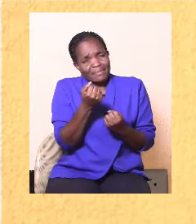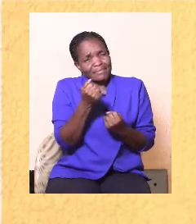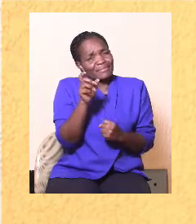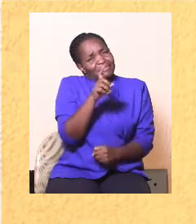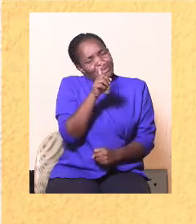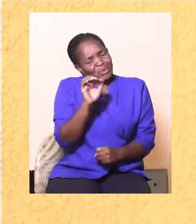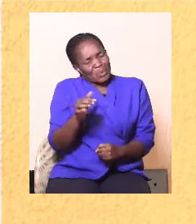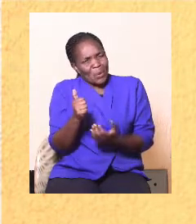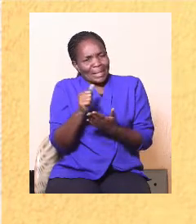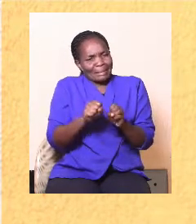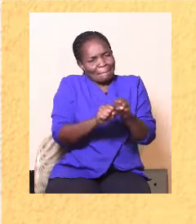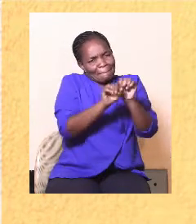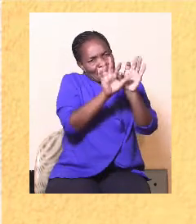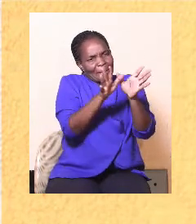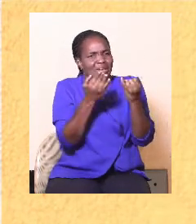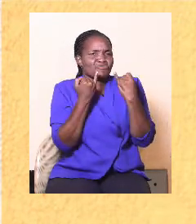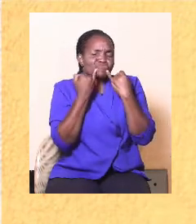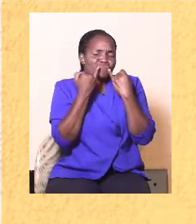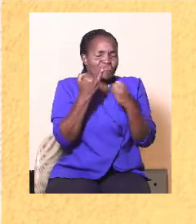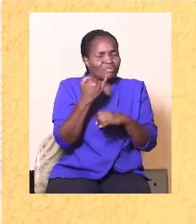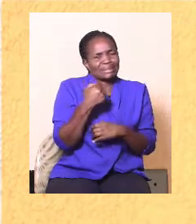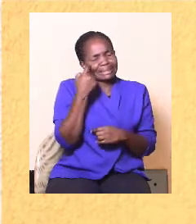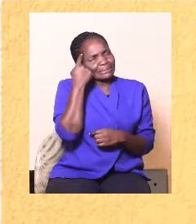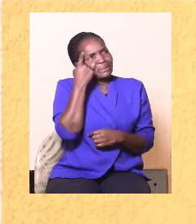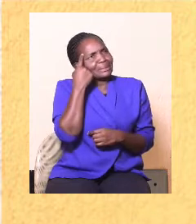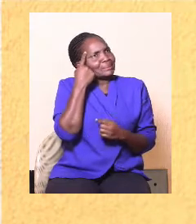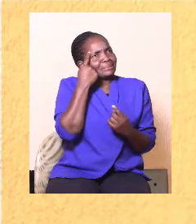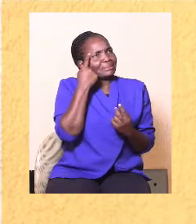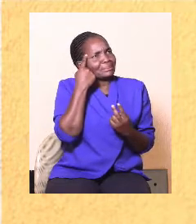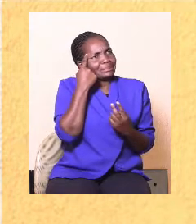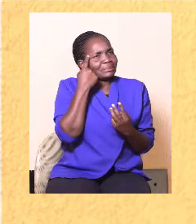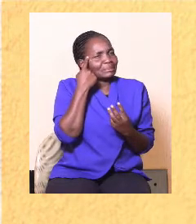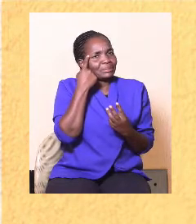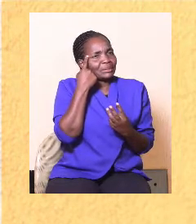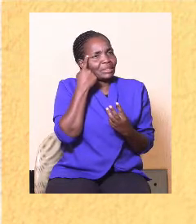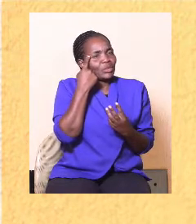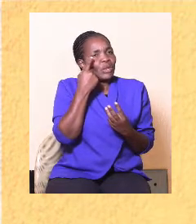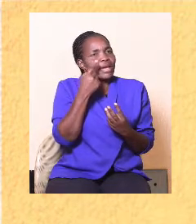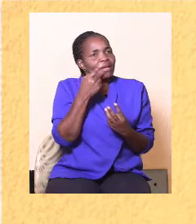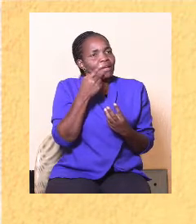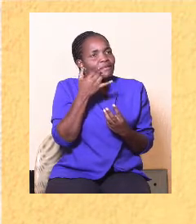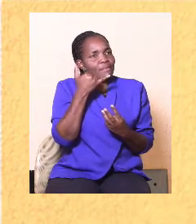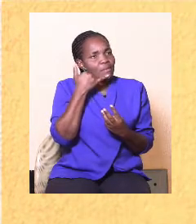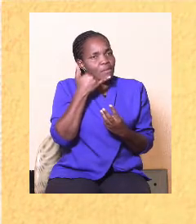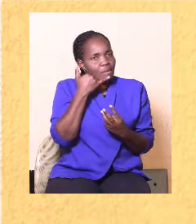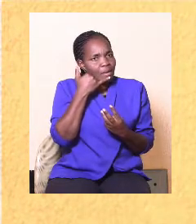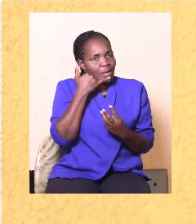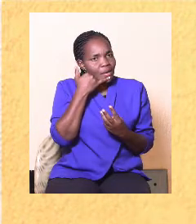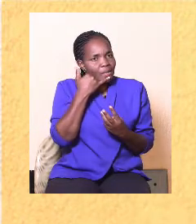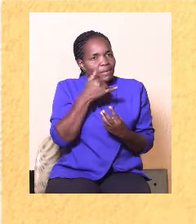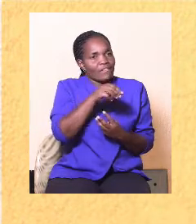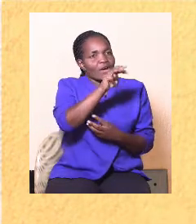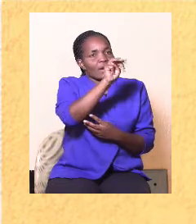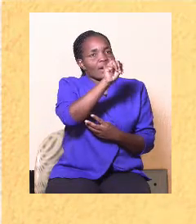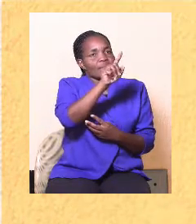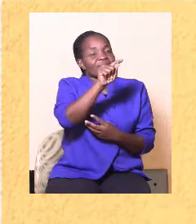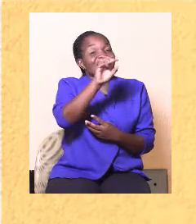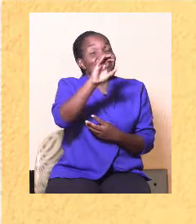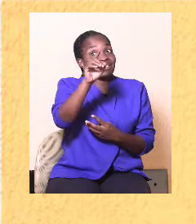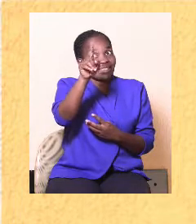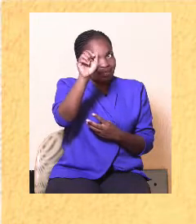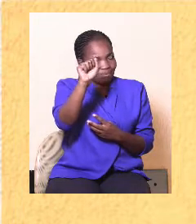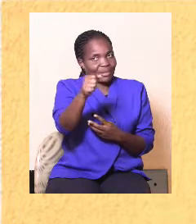to get clarification or you are not clear on specific things, you can call the call center. MTC will be at your service. They will be able